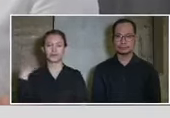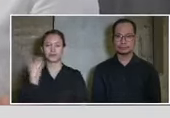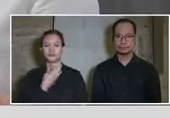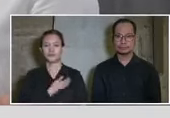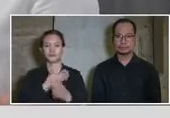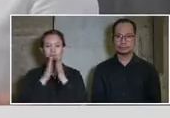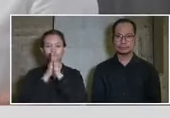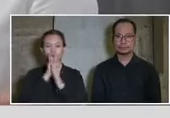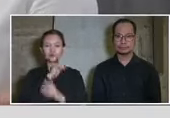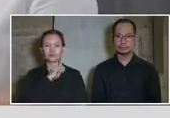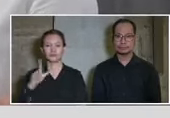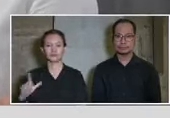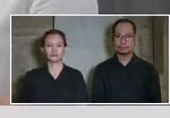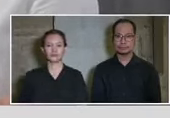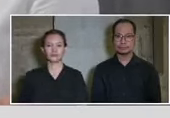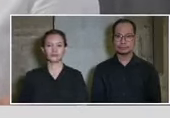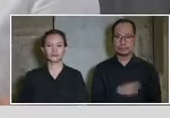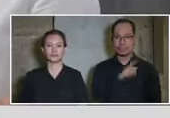pray to the Lord.